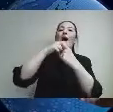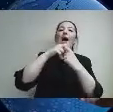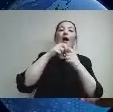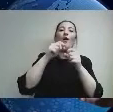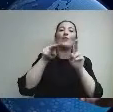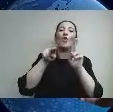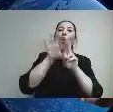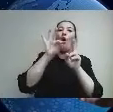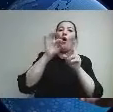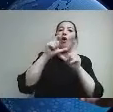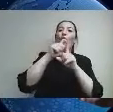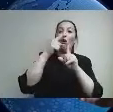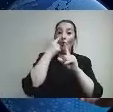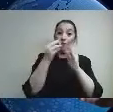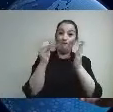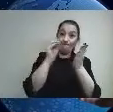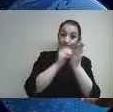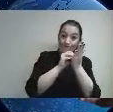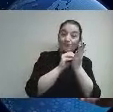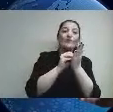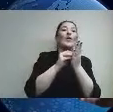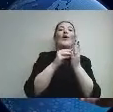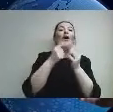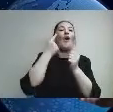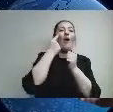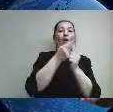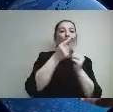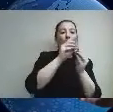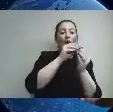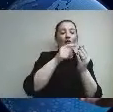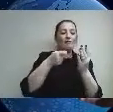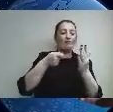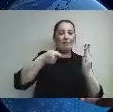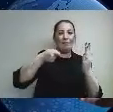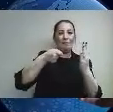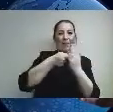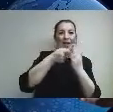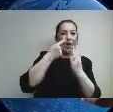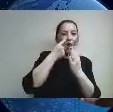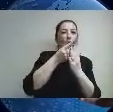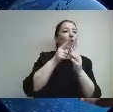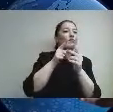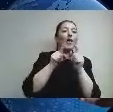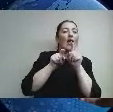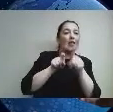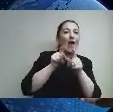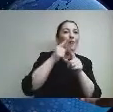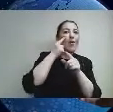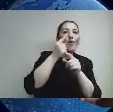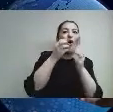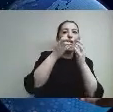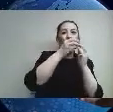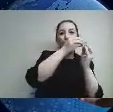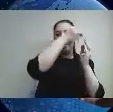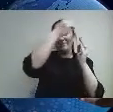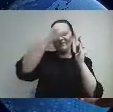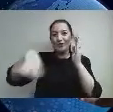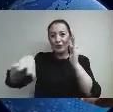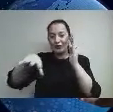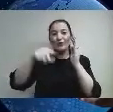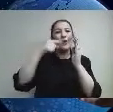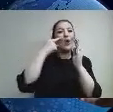the seats, uh, the travel scenarios, operation videos, also the following